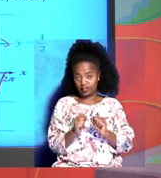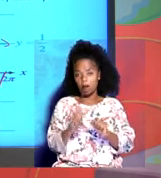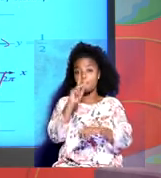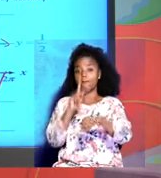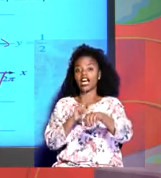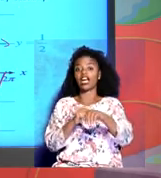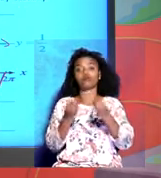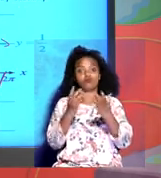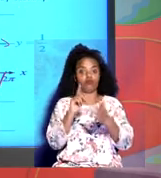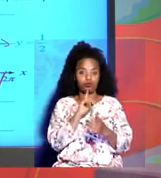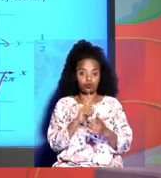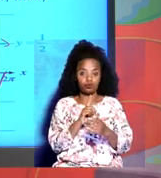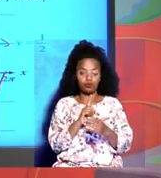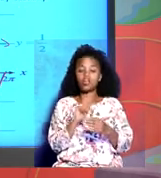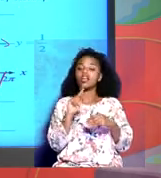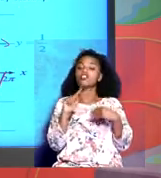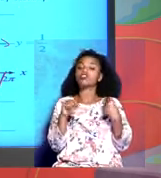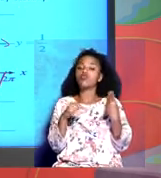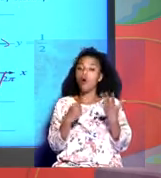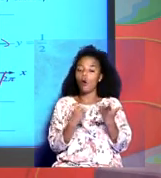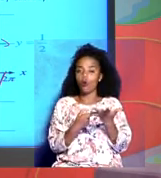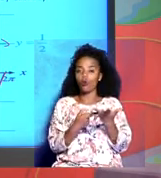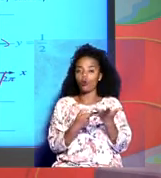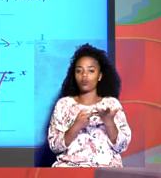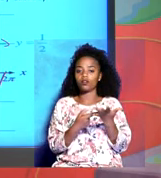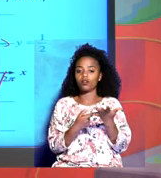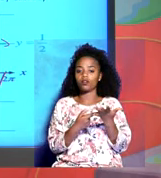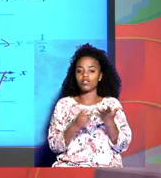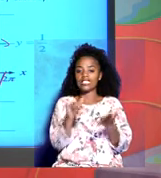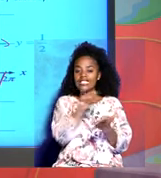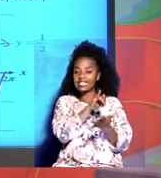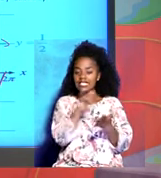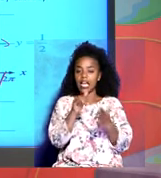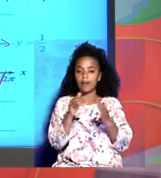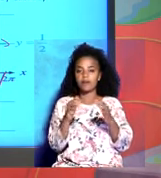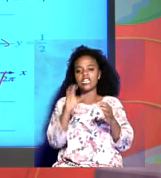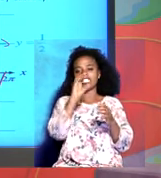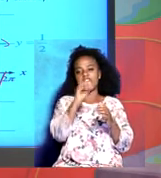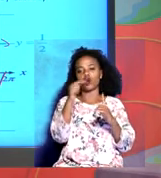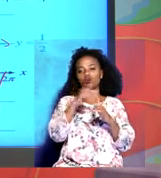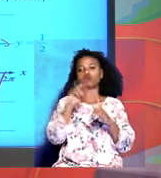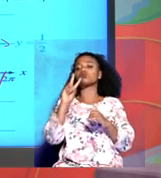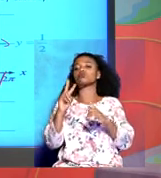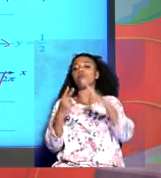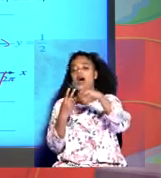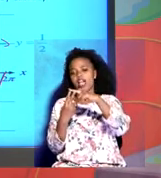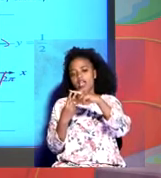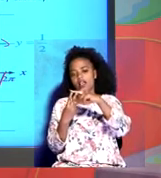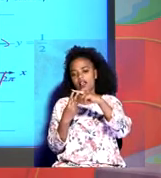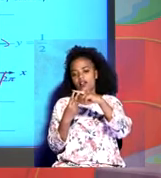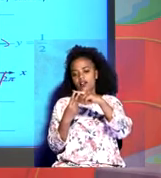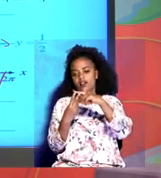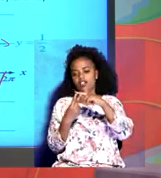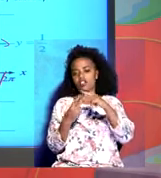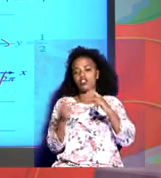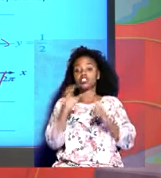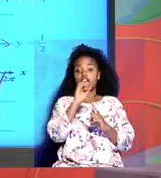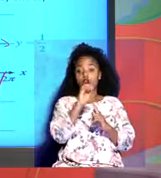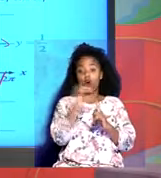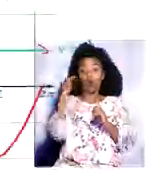periodic. So for a certain interval from 0 to 2 pi, from 0